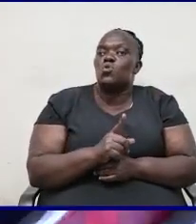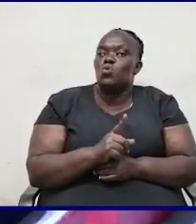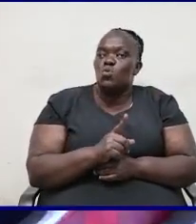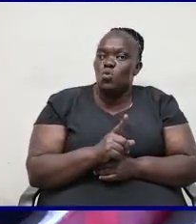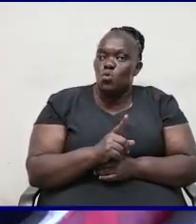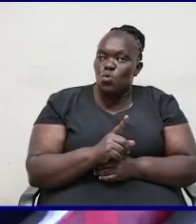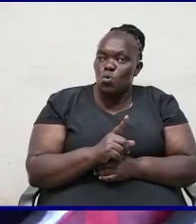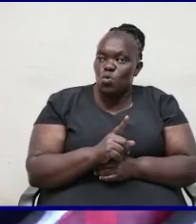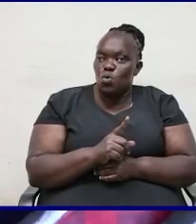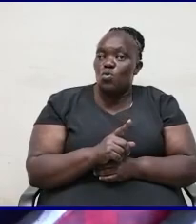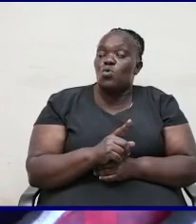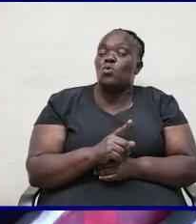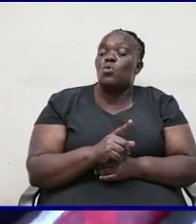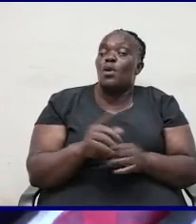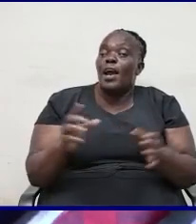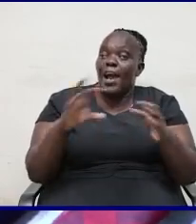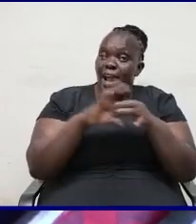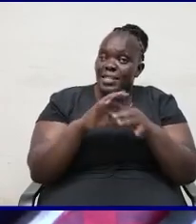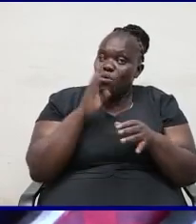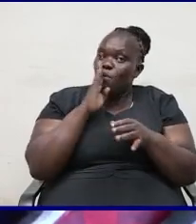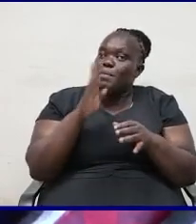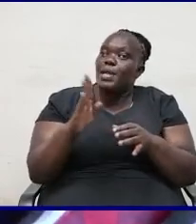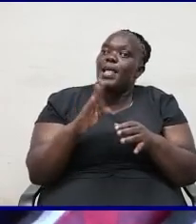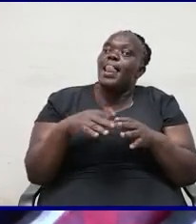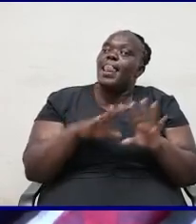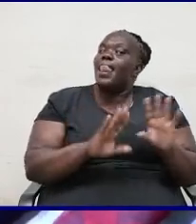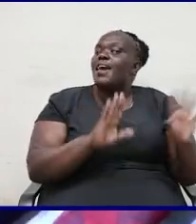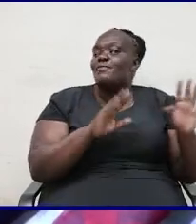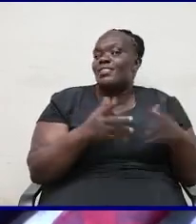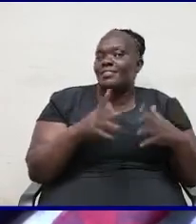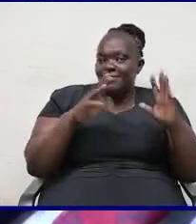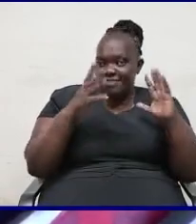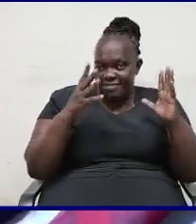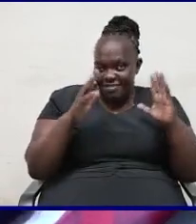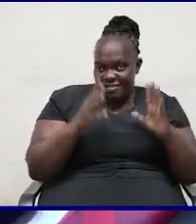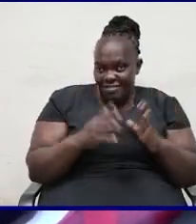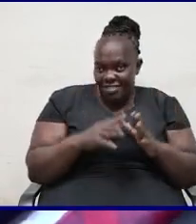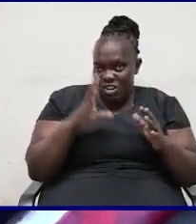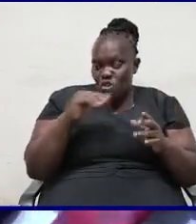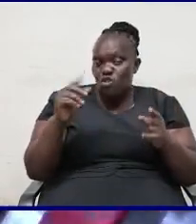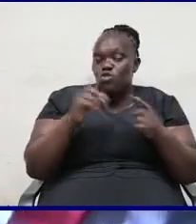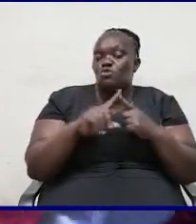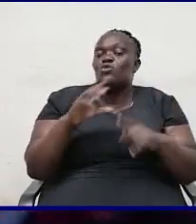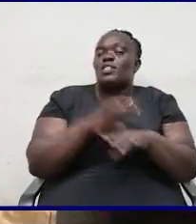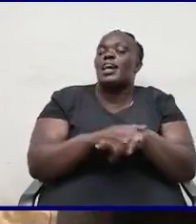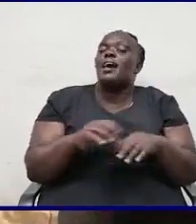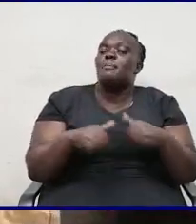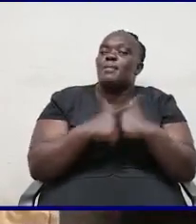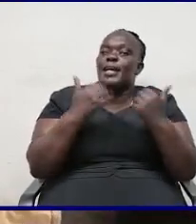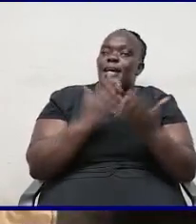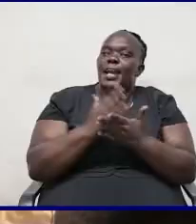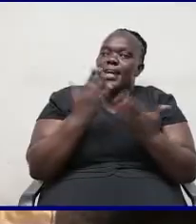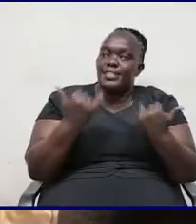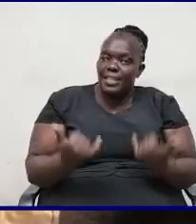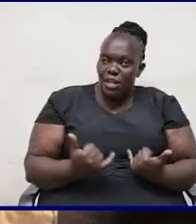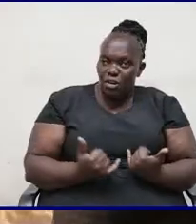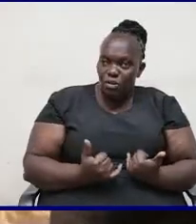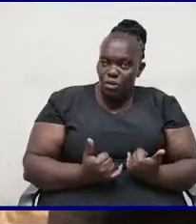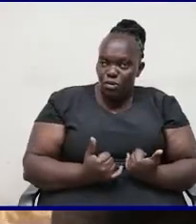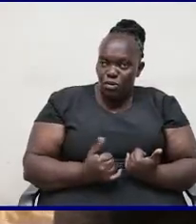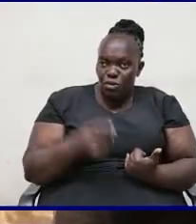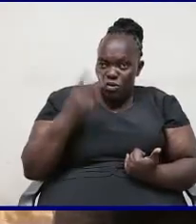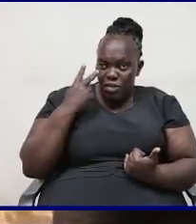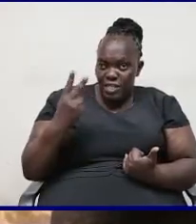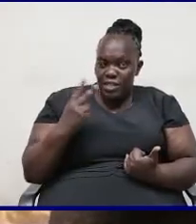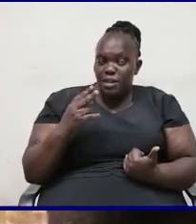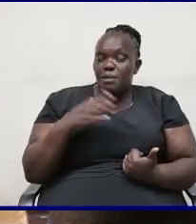no element of culture will be left. Makofi, makofi, makofi. Now, we are going to take a break right now. In fact, I